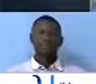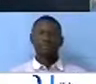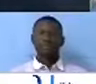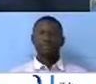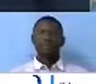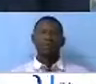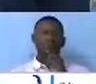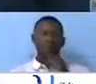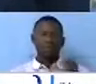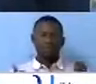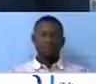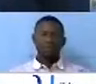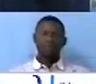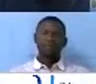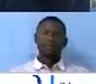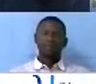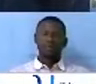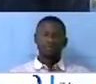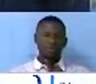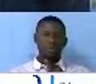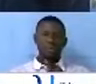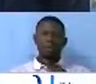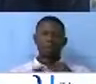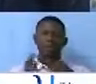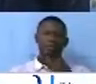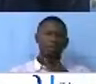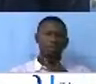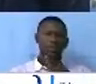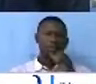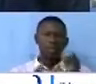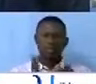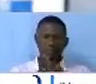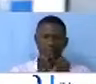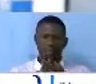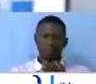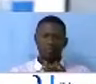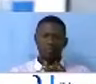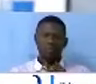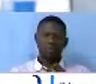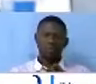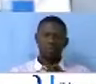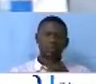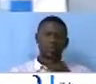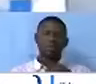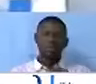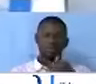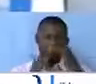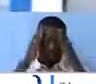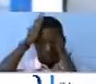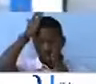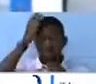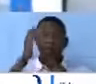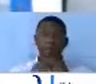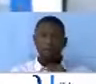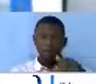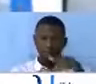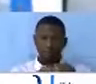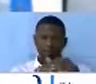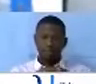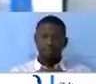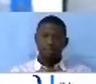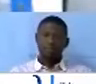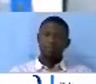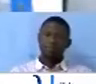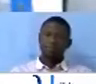Mr. Chairman, as far as this investigation is concerned, since there was this military officer involved. Mr.